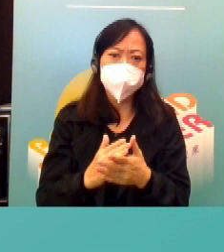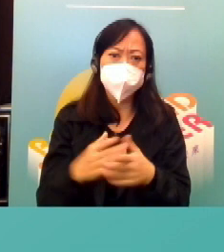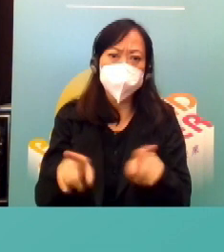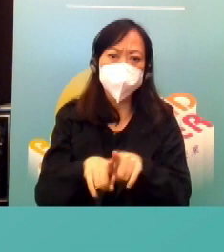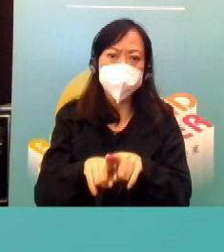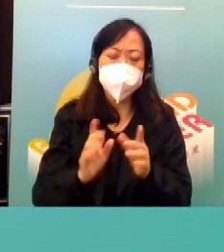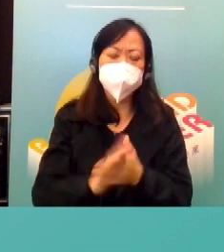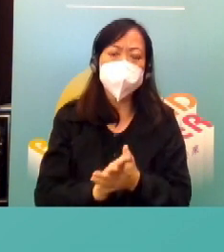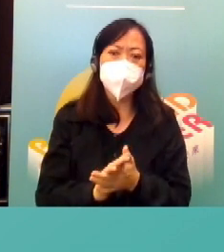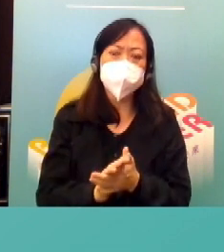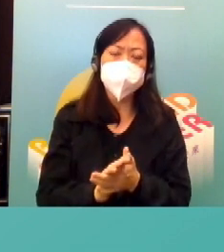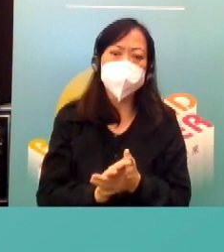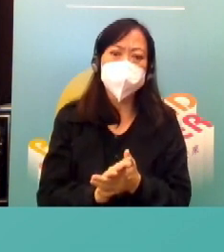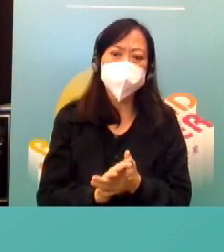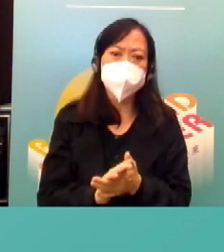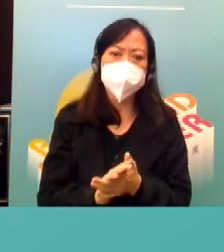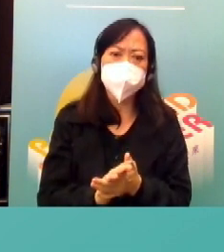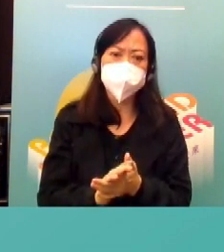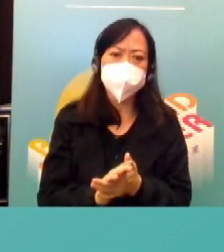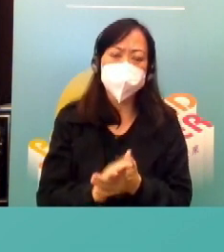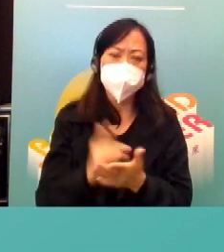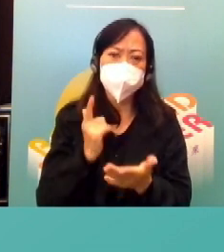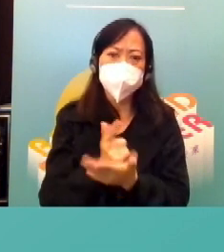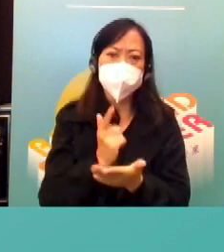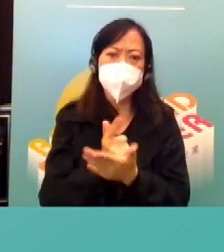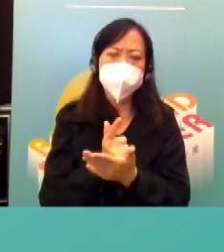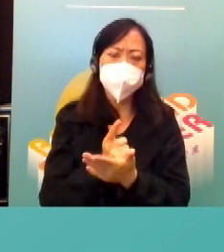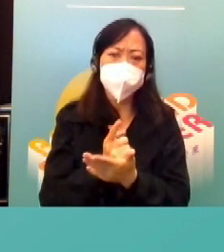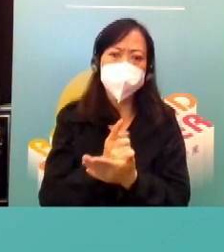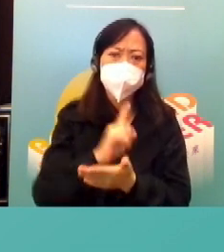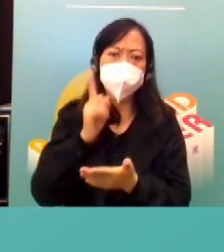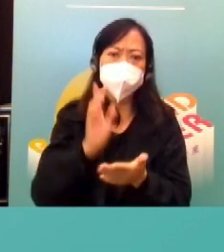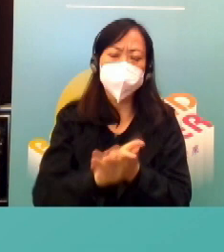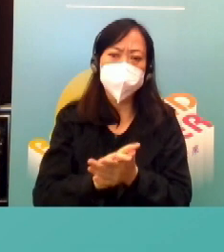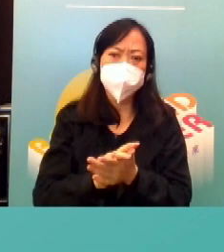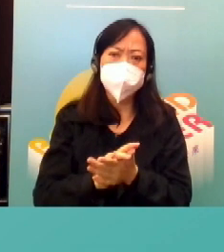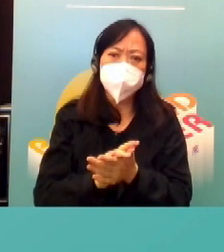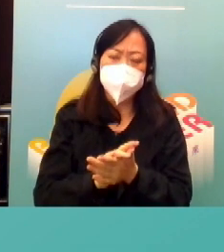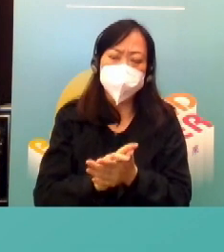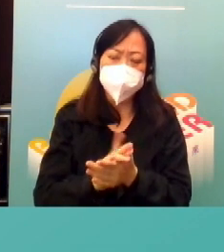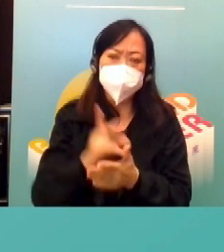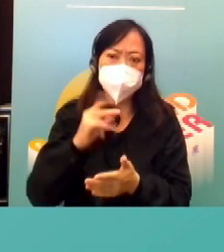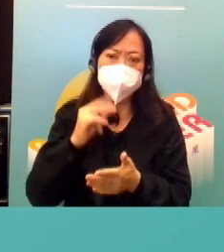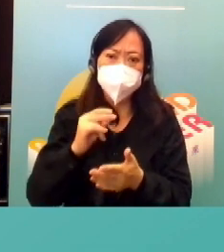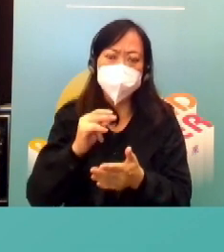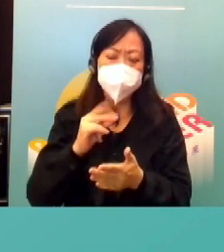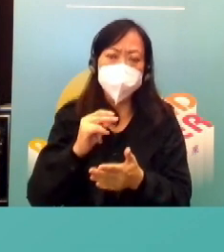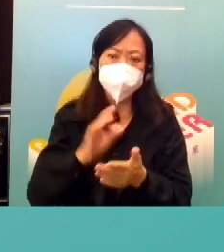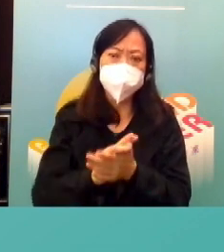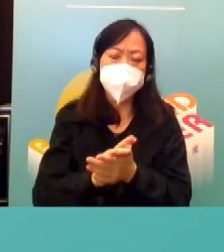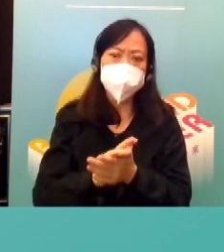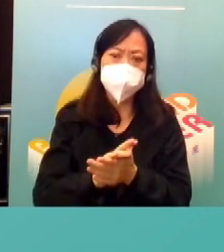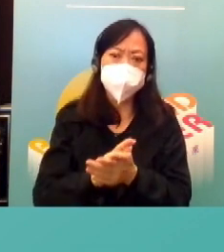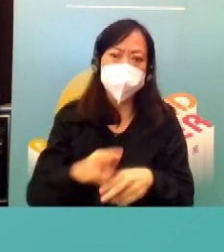order, how to have more peaceful development for all. And so these are some of the long-term goals. And let me also give you a little bit more background on